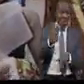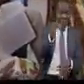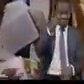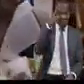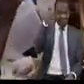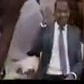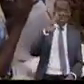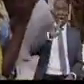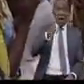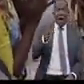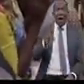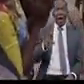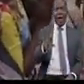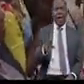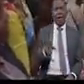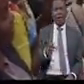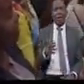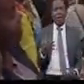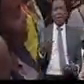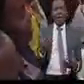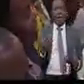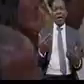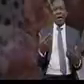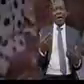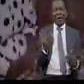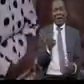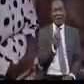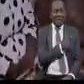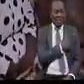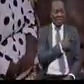And they say, I will finish you.